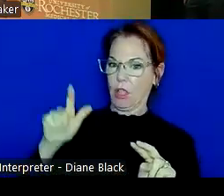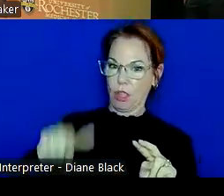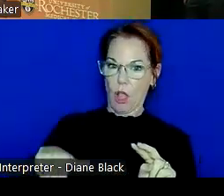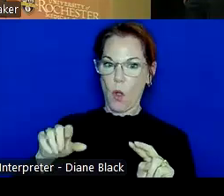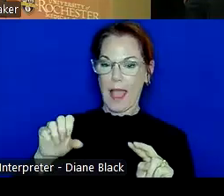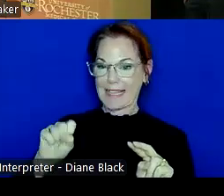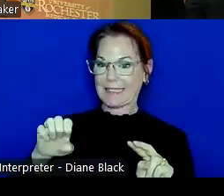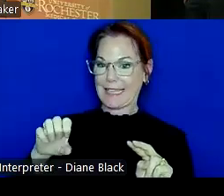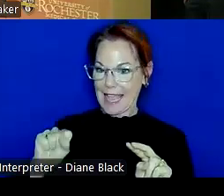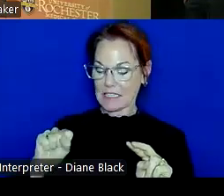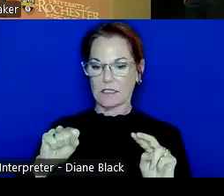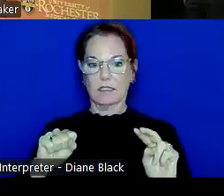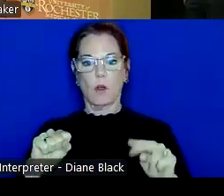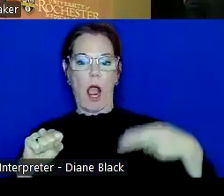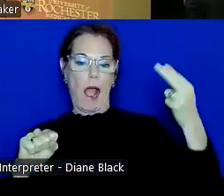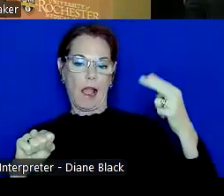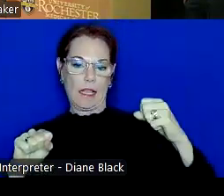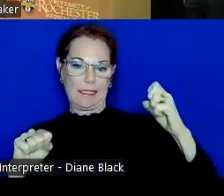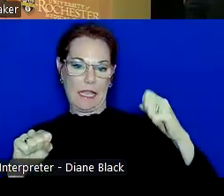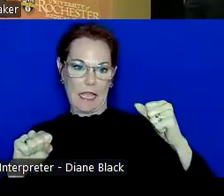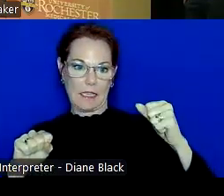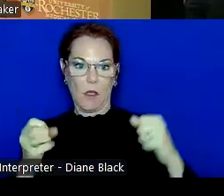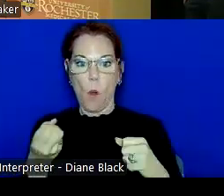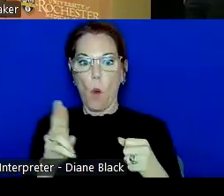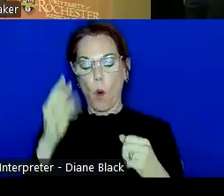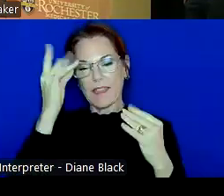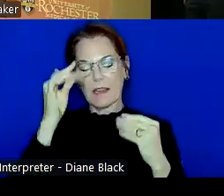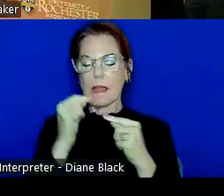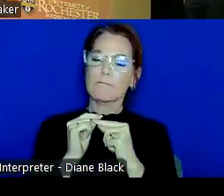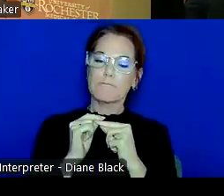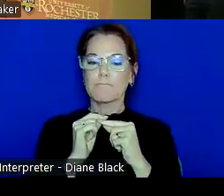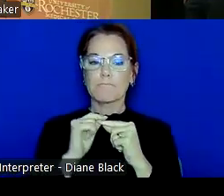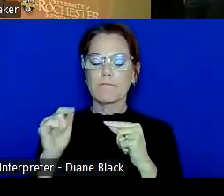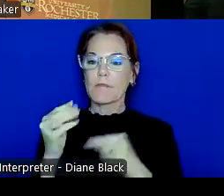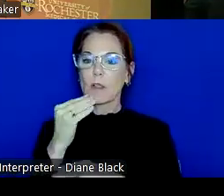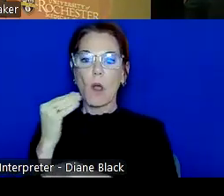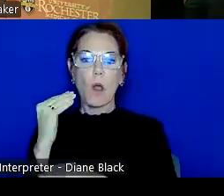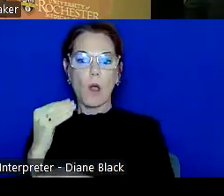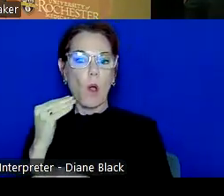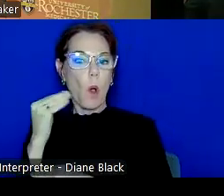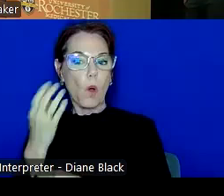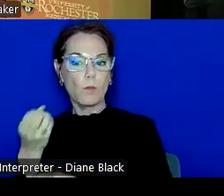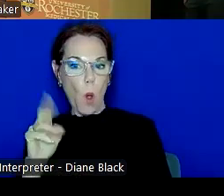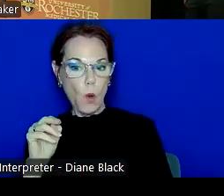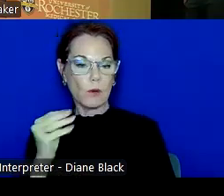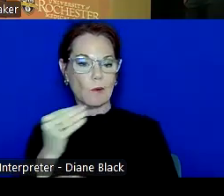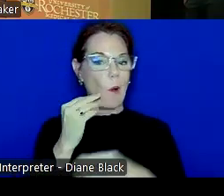high SES. Or even thinking about the connection between home ownership rates and home value.